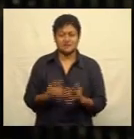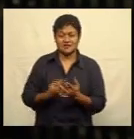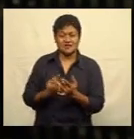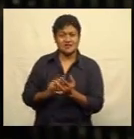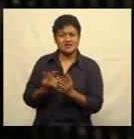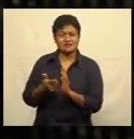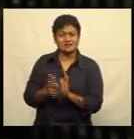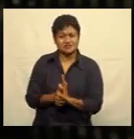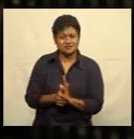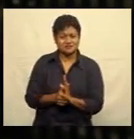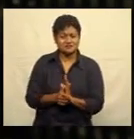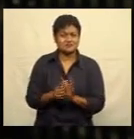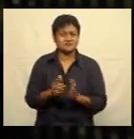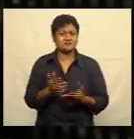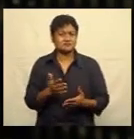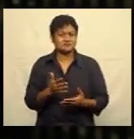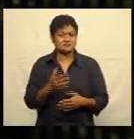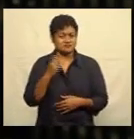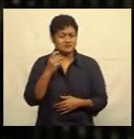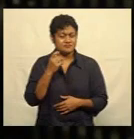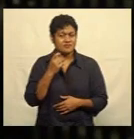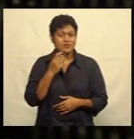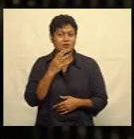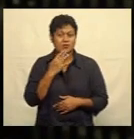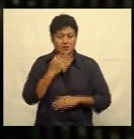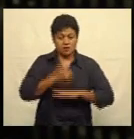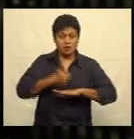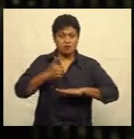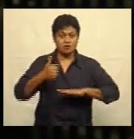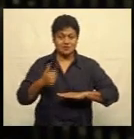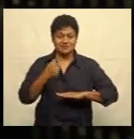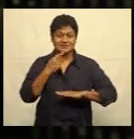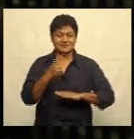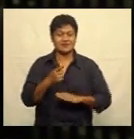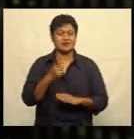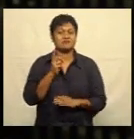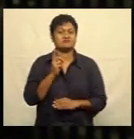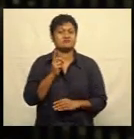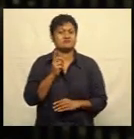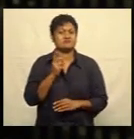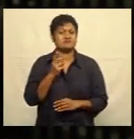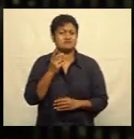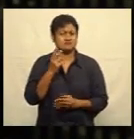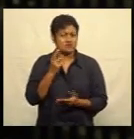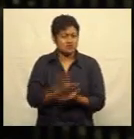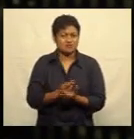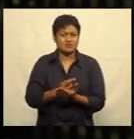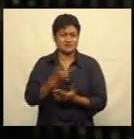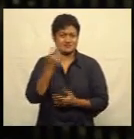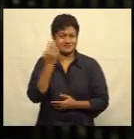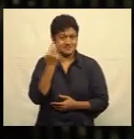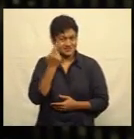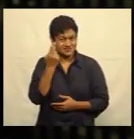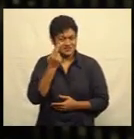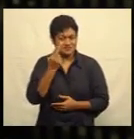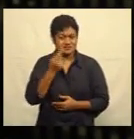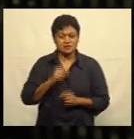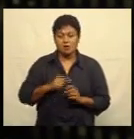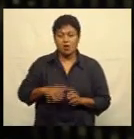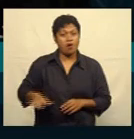drastic step would be considered is if authorities assess that there is a real threat where a large portion of the population could be